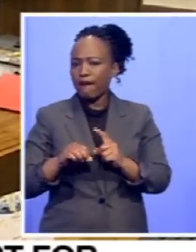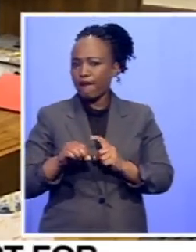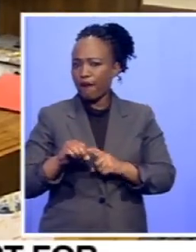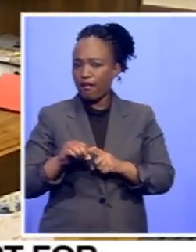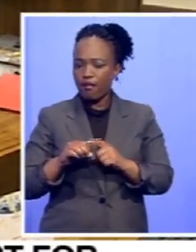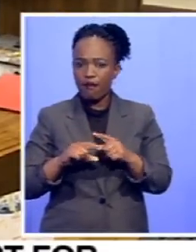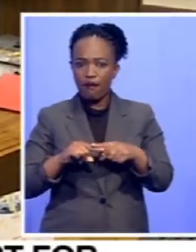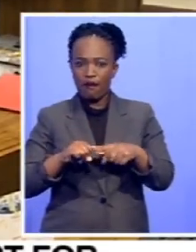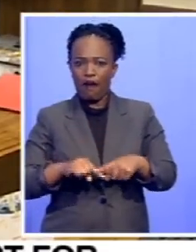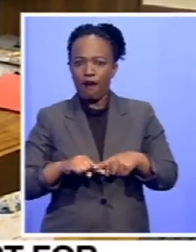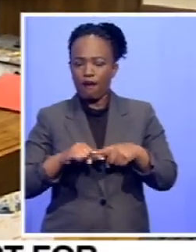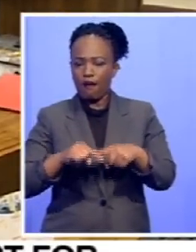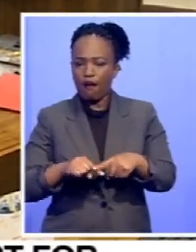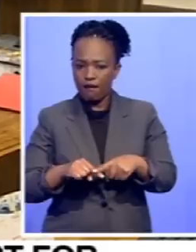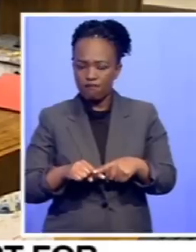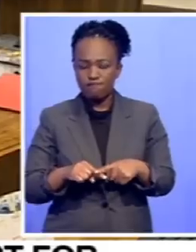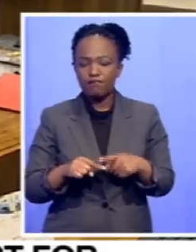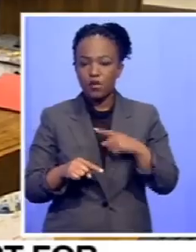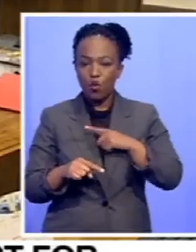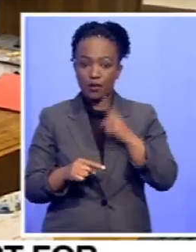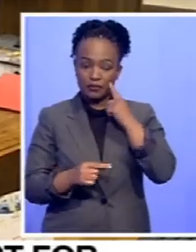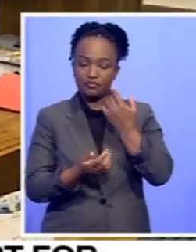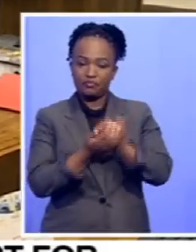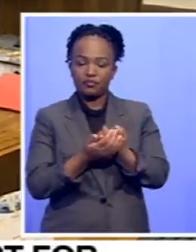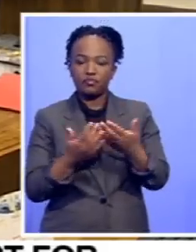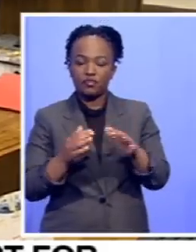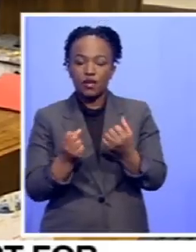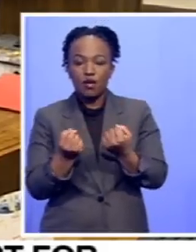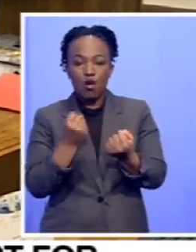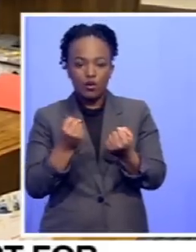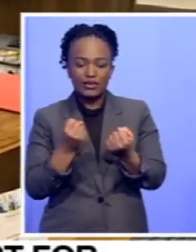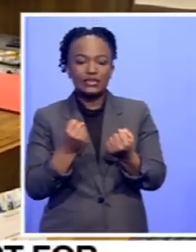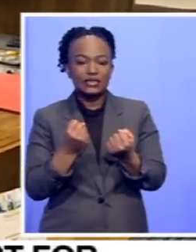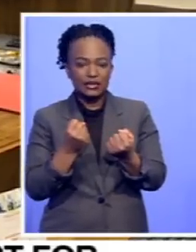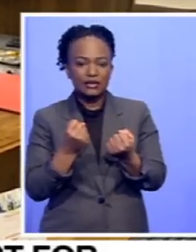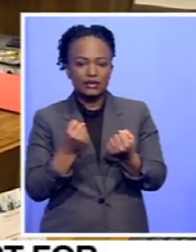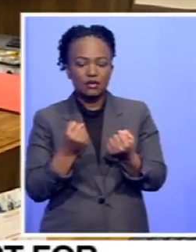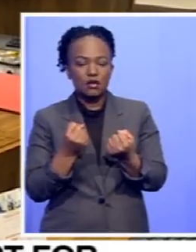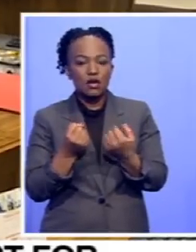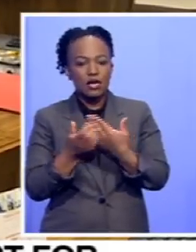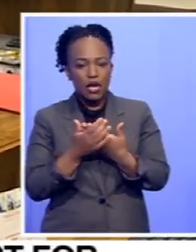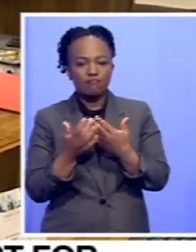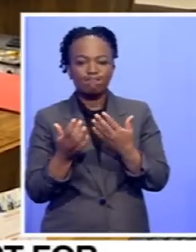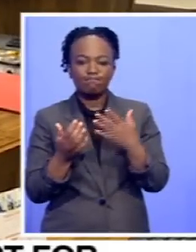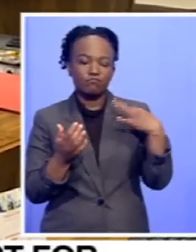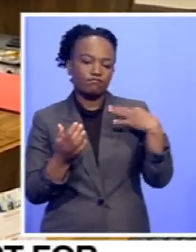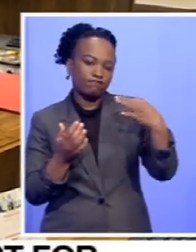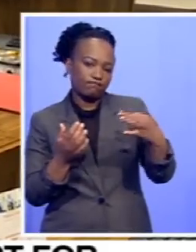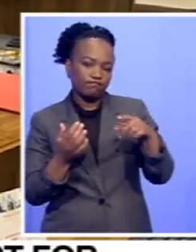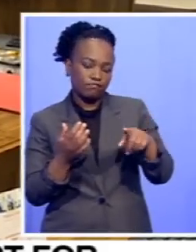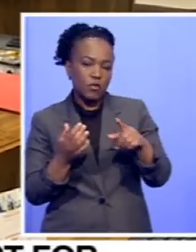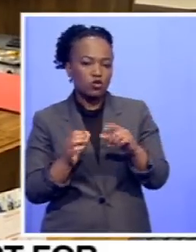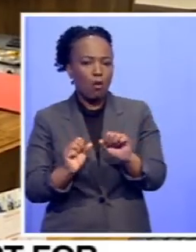relied upon, and there is accordingly no credible evidence on record upon which a court acting carefully may convict, an application for discharge should be